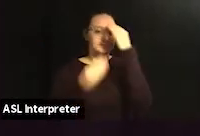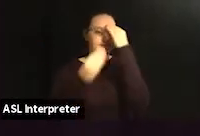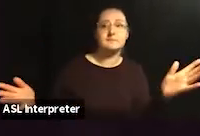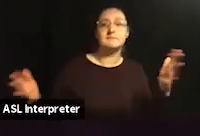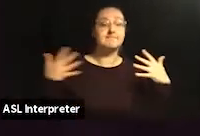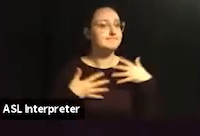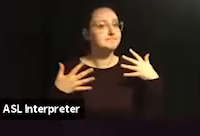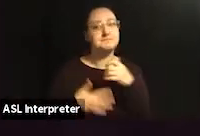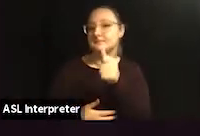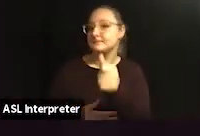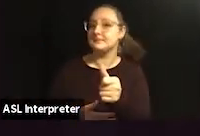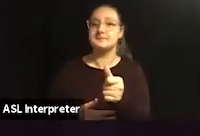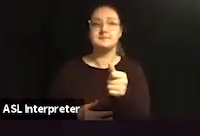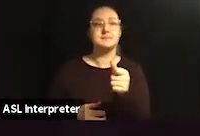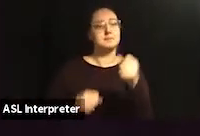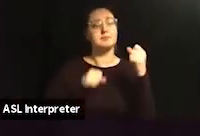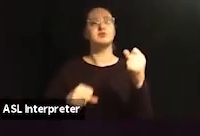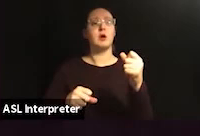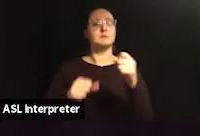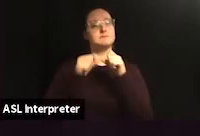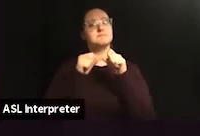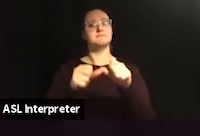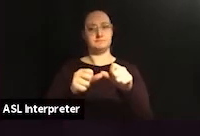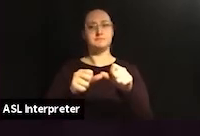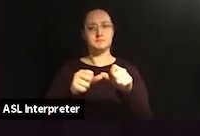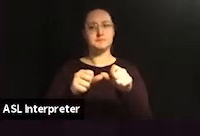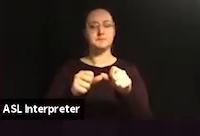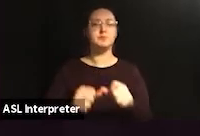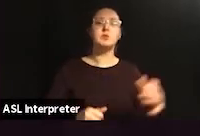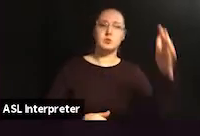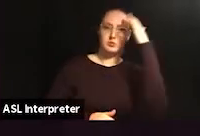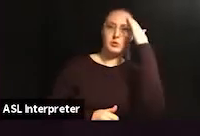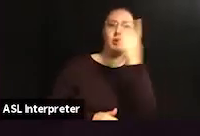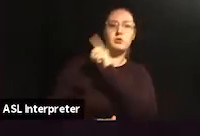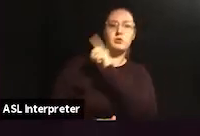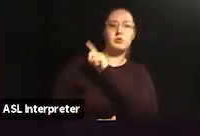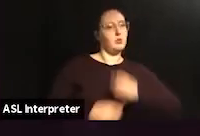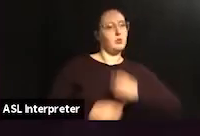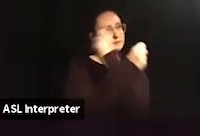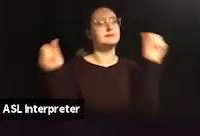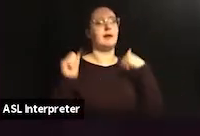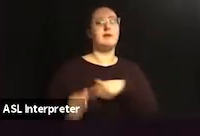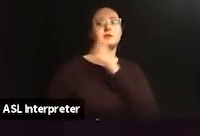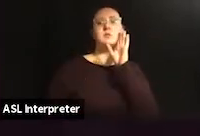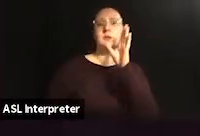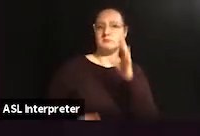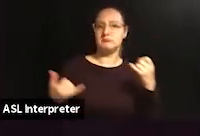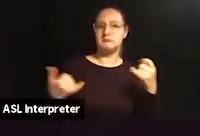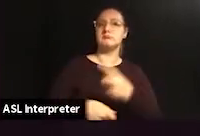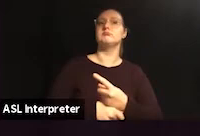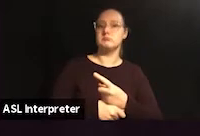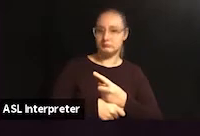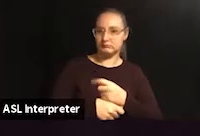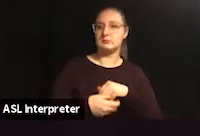afraid, stand firm, and see the deliverance that the Lord will accomplish for you today. For